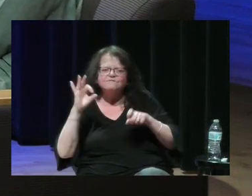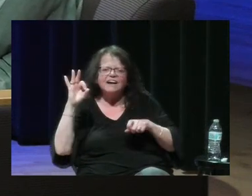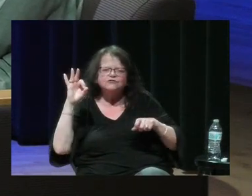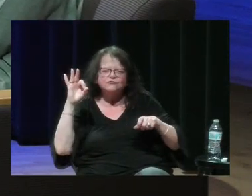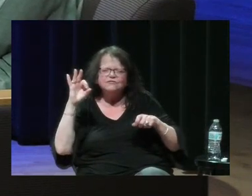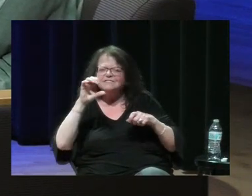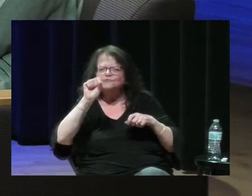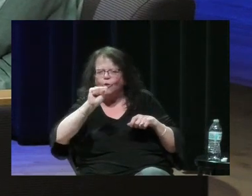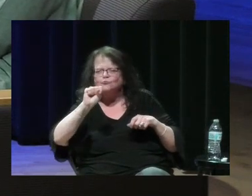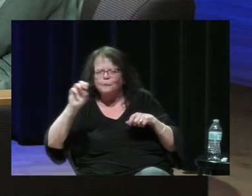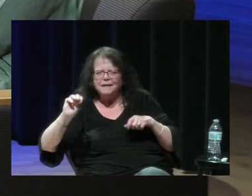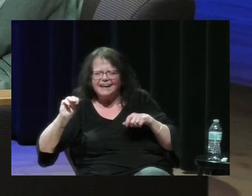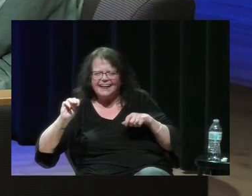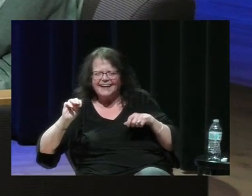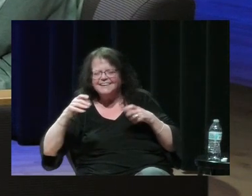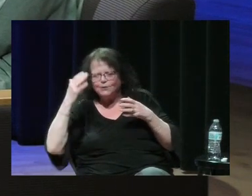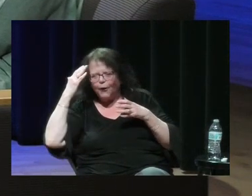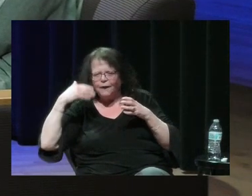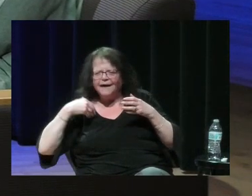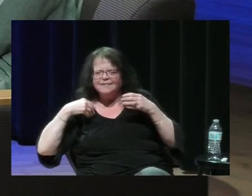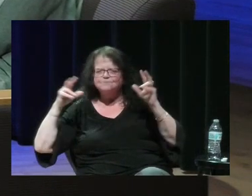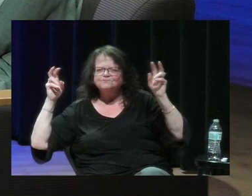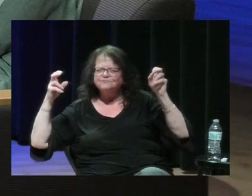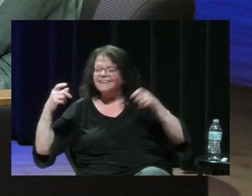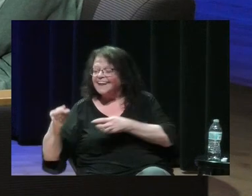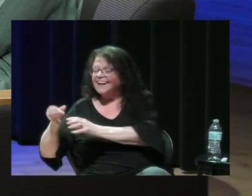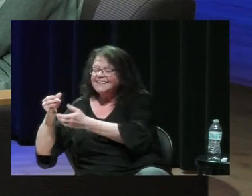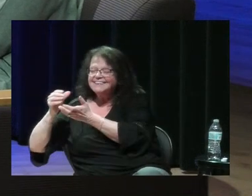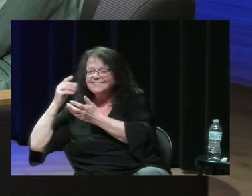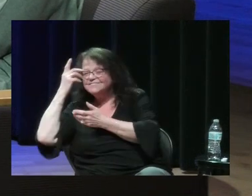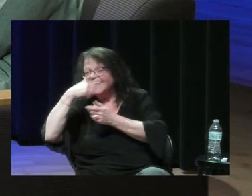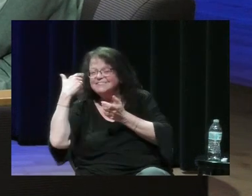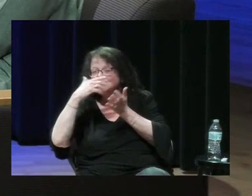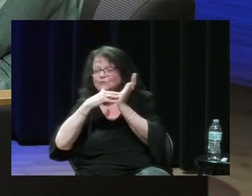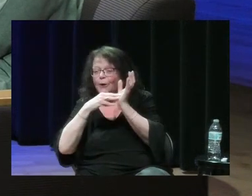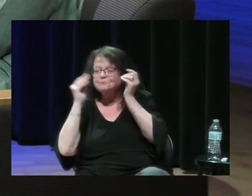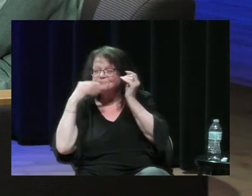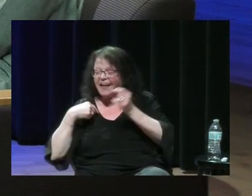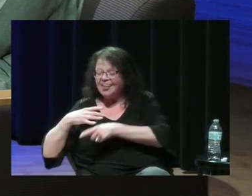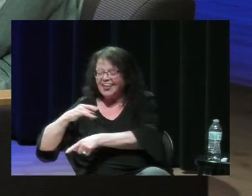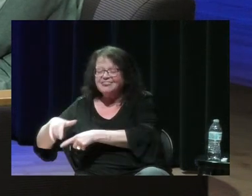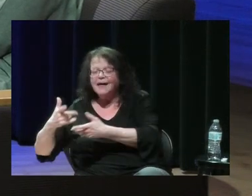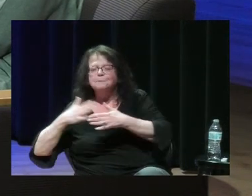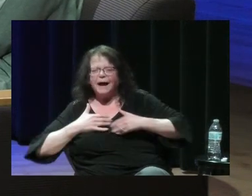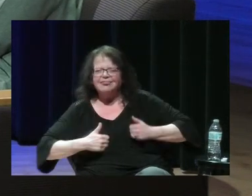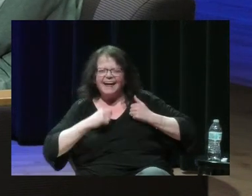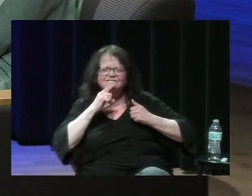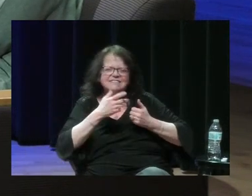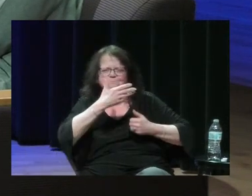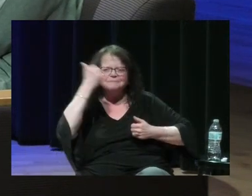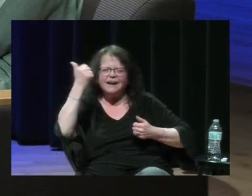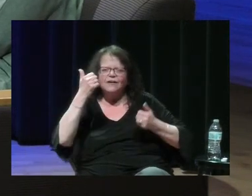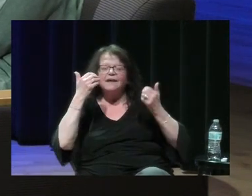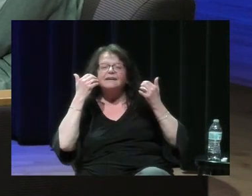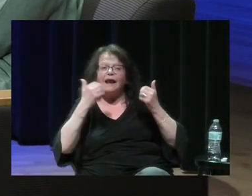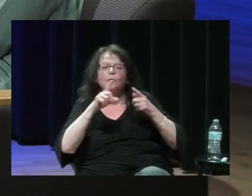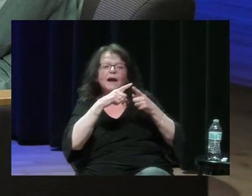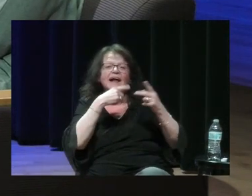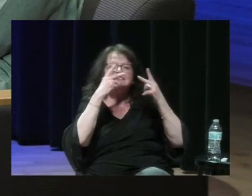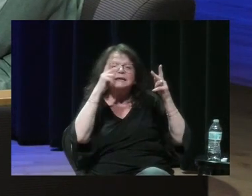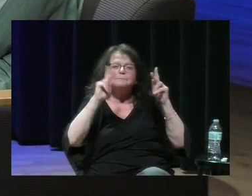is better now that I've made that decision. And when I see people who primarily believe they know me through social